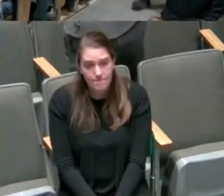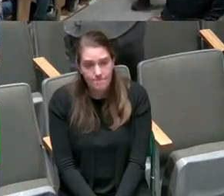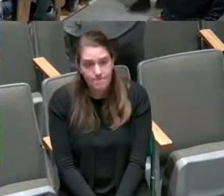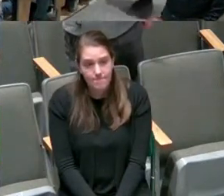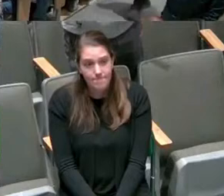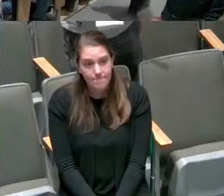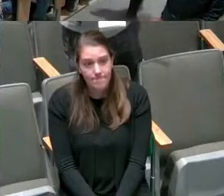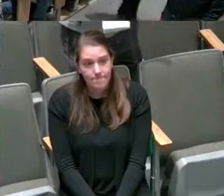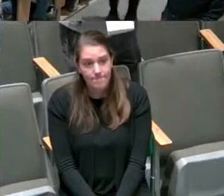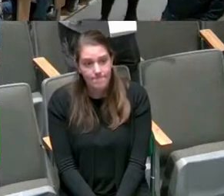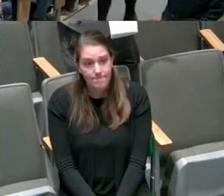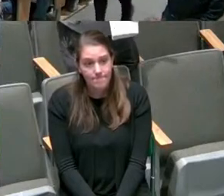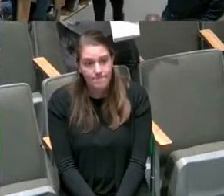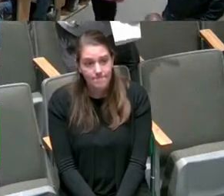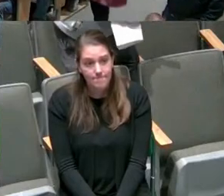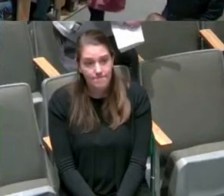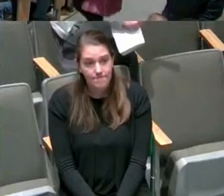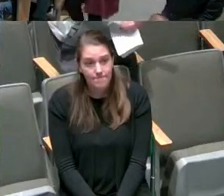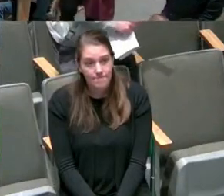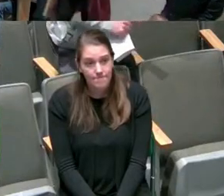thank you